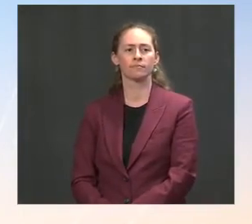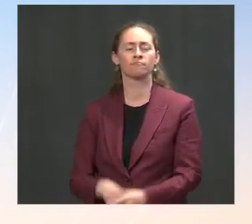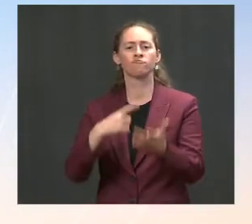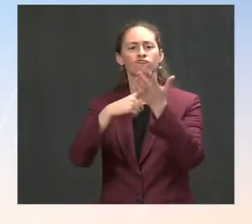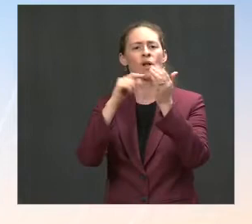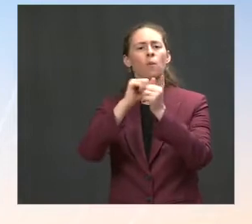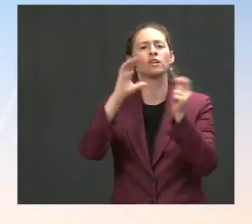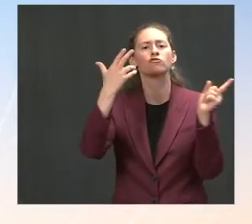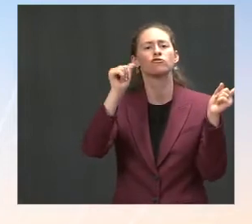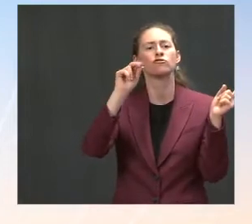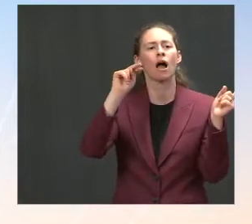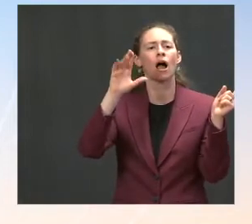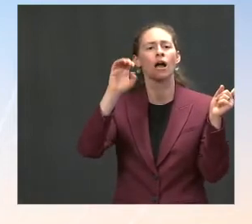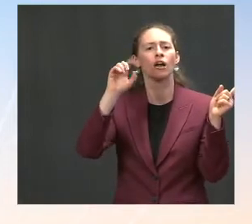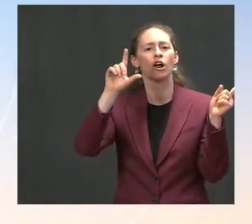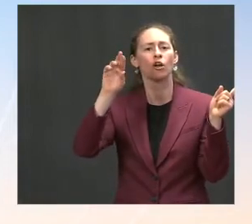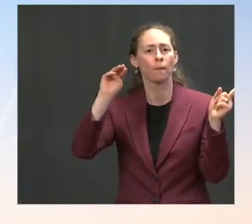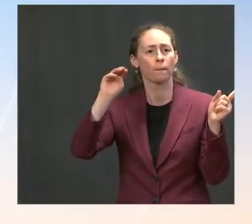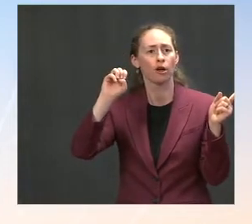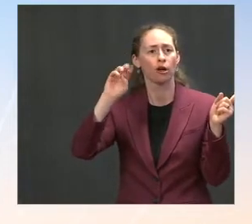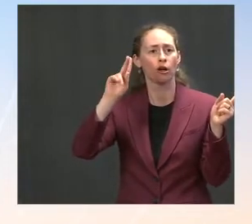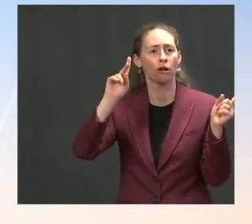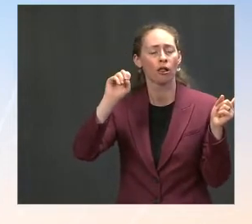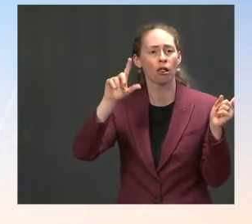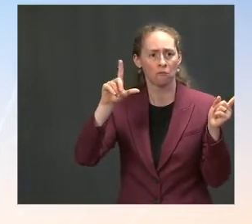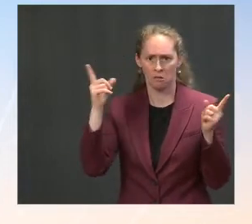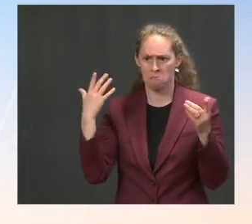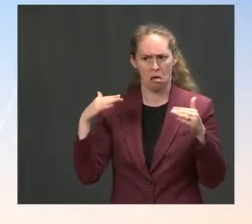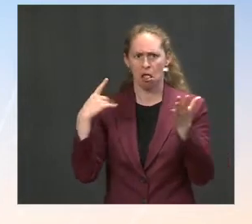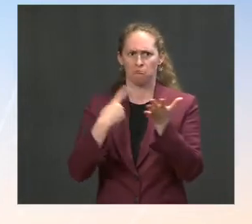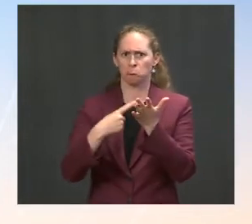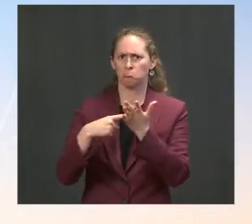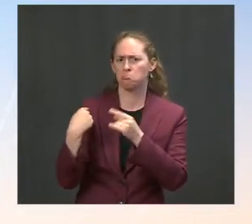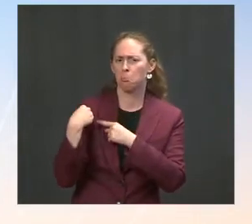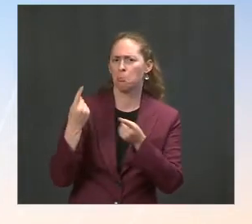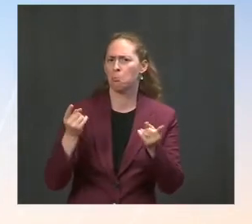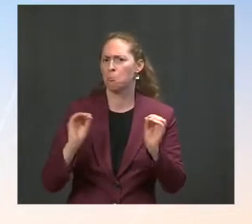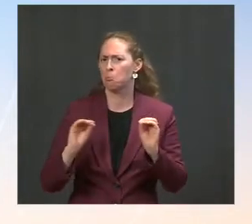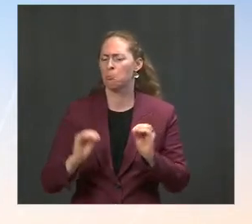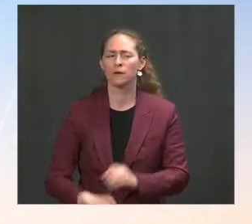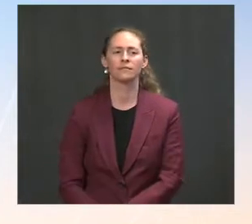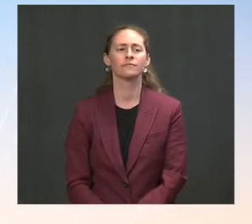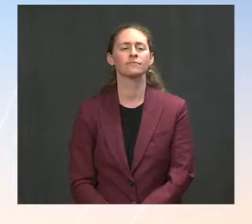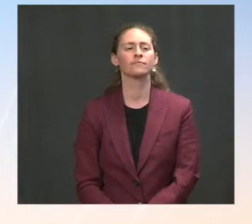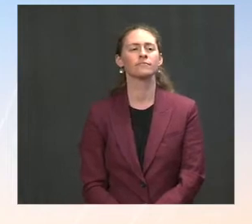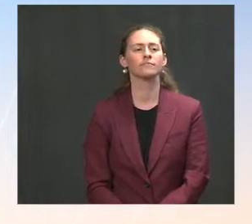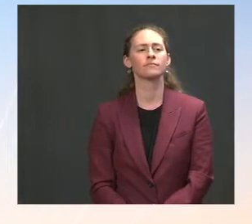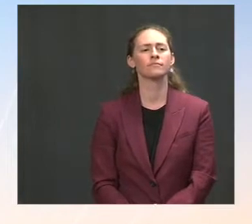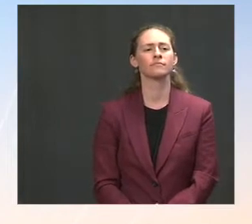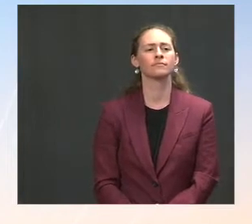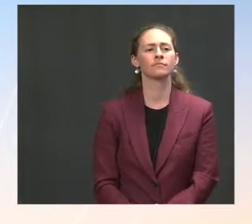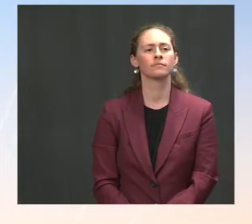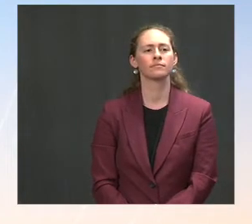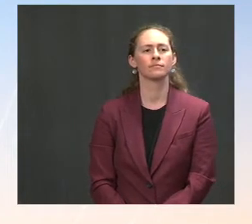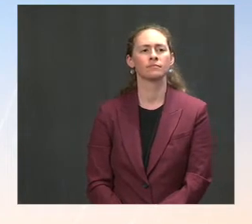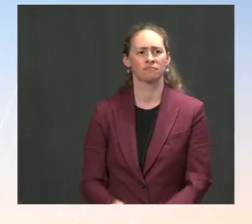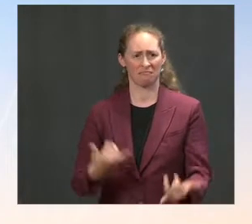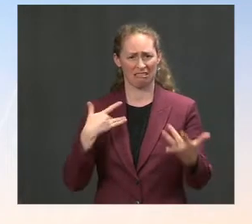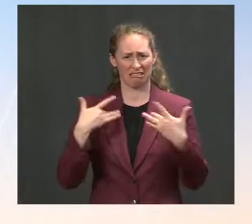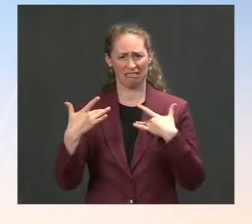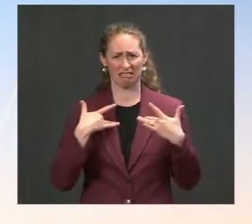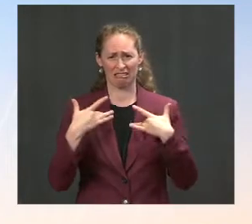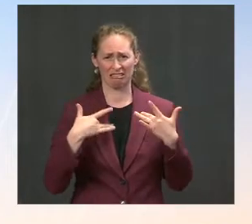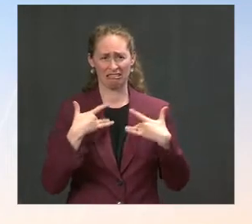go to the young man next to you? Thanks, Jen. A lot of parents are concerned about the coming school year. What's the White House doing